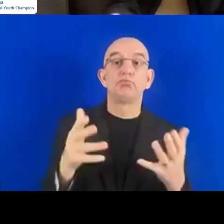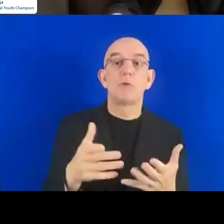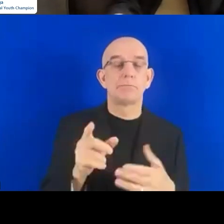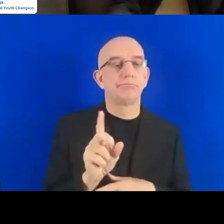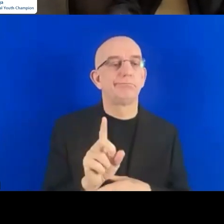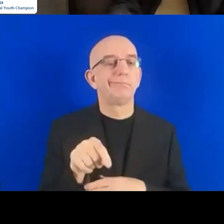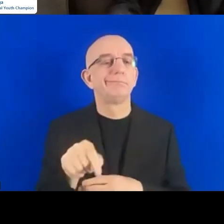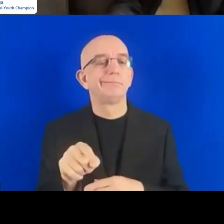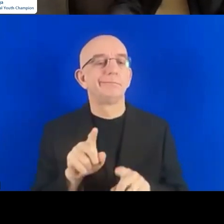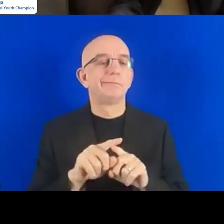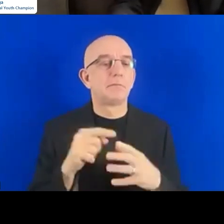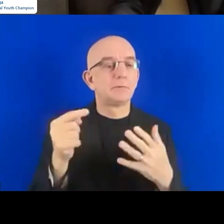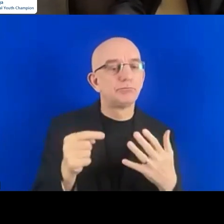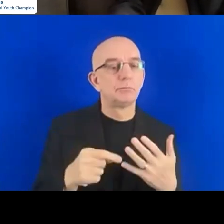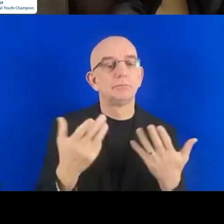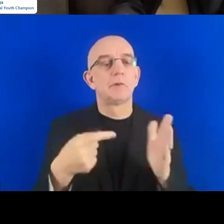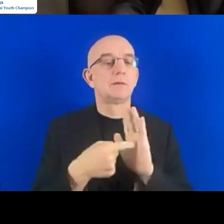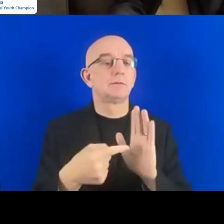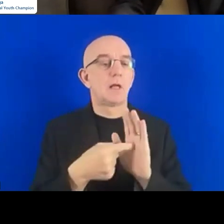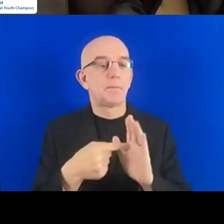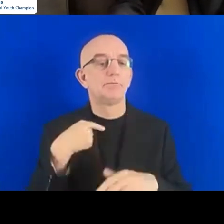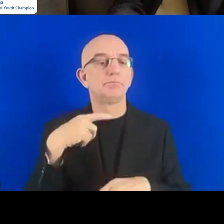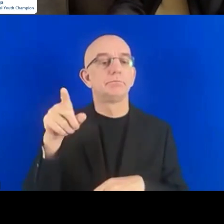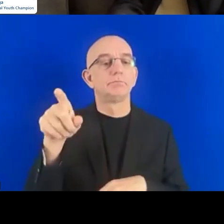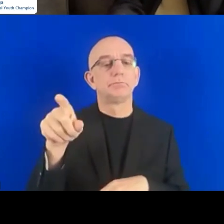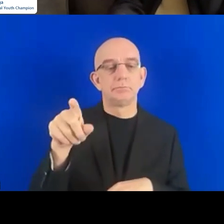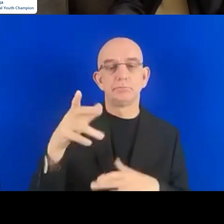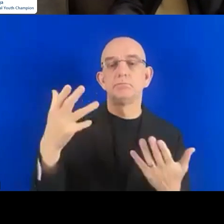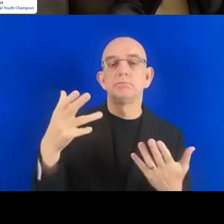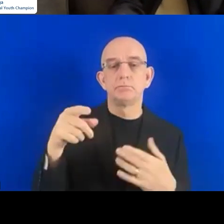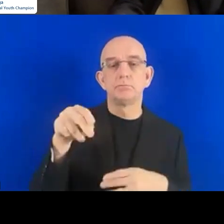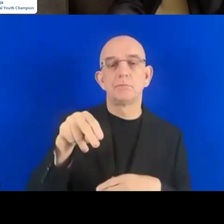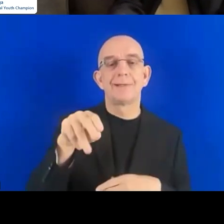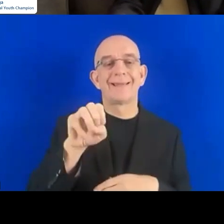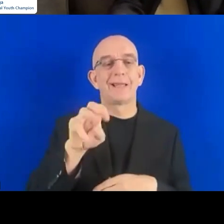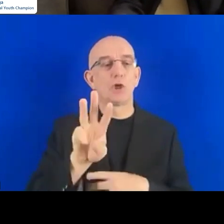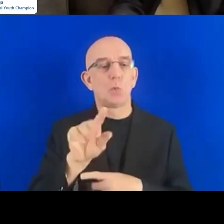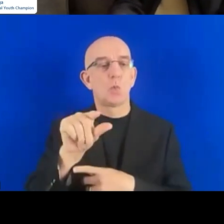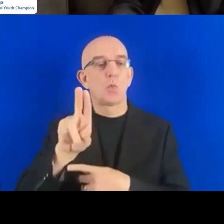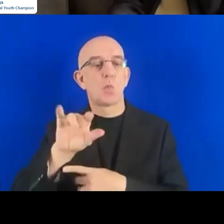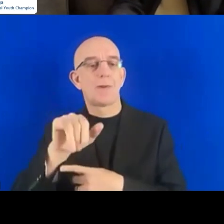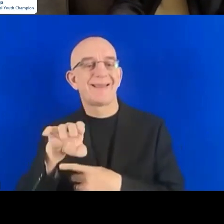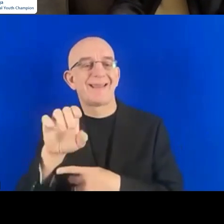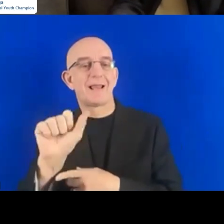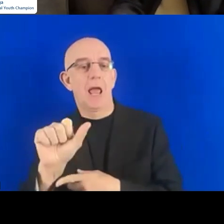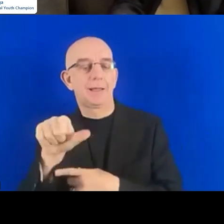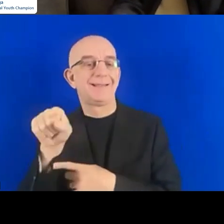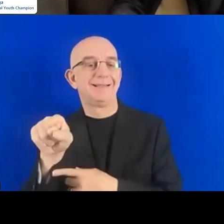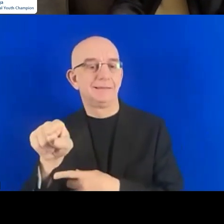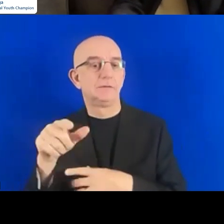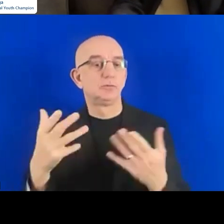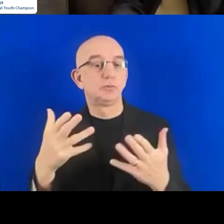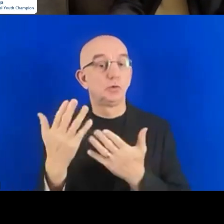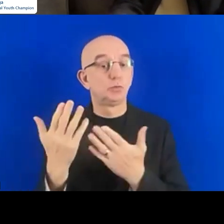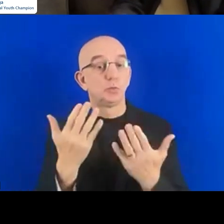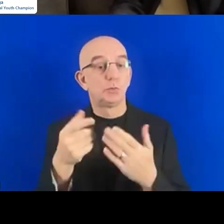people with disabilities, 33%, and without disabilities, 13%. So there is a 20